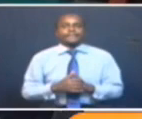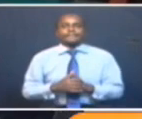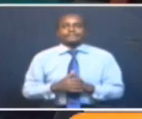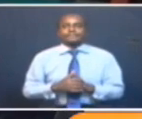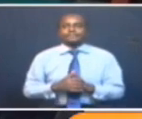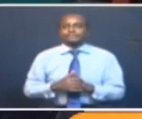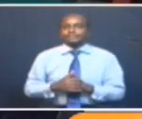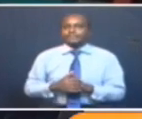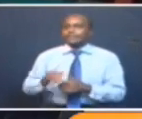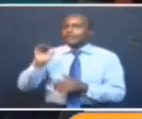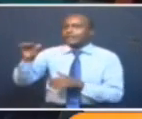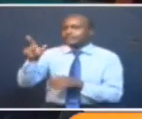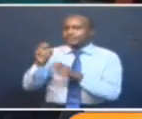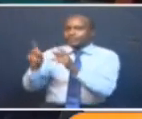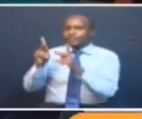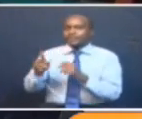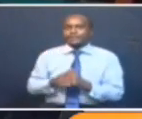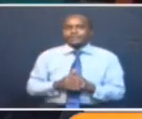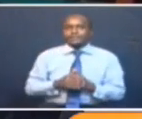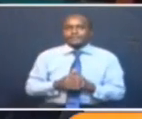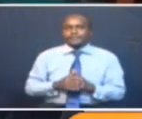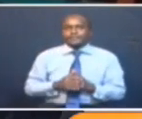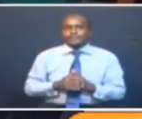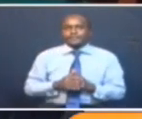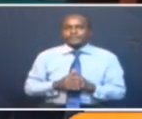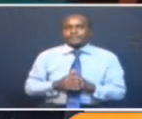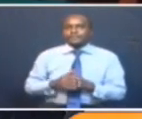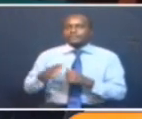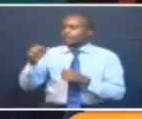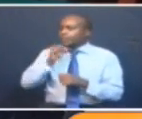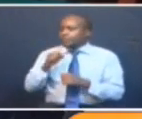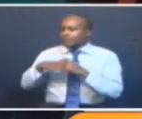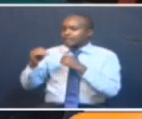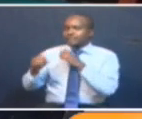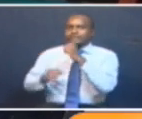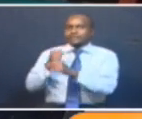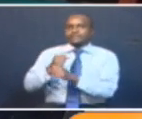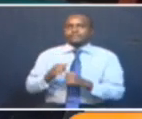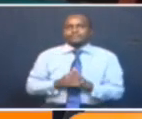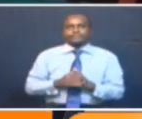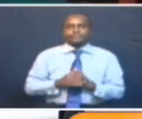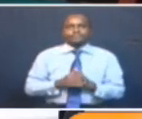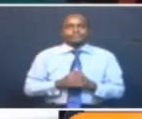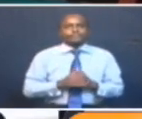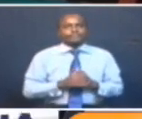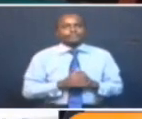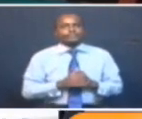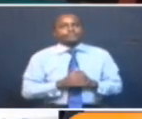They were saying, are you okay? Are you fine? Fine, not. Manu, 90 years old. Well, already started the